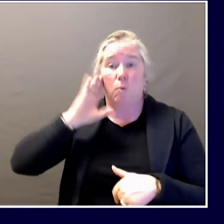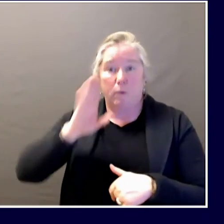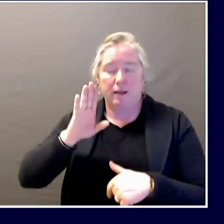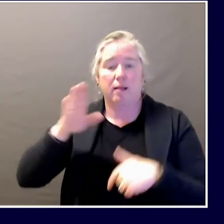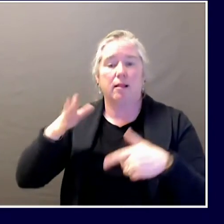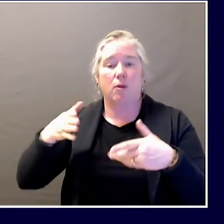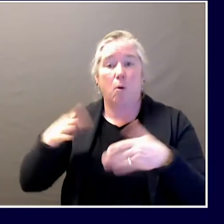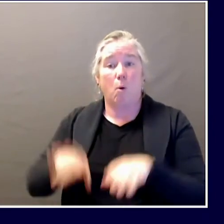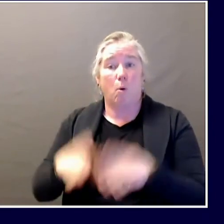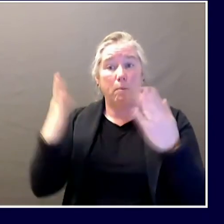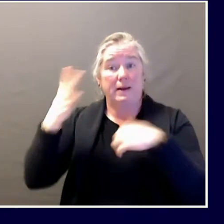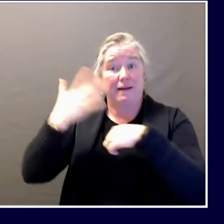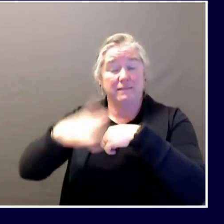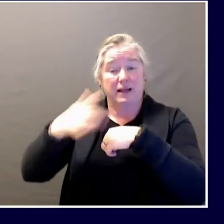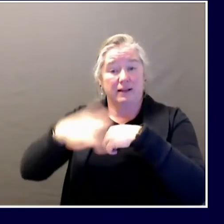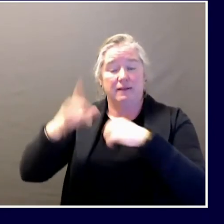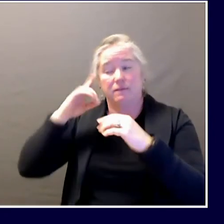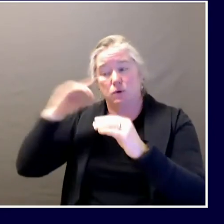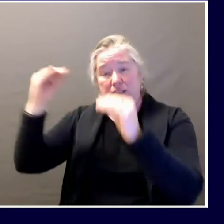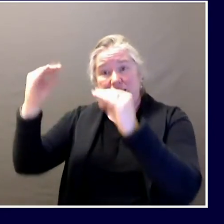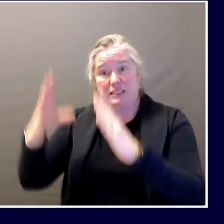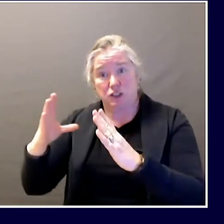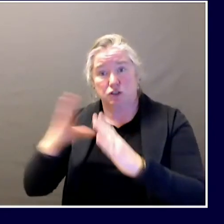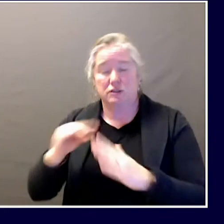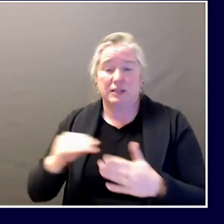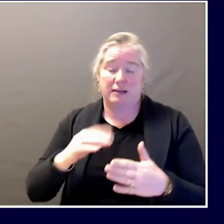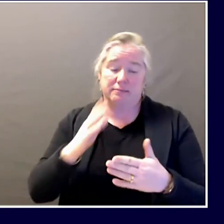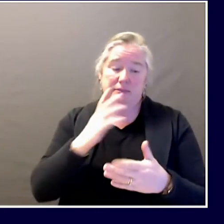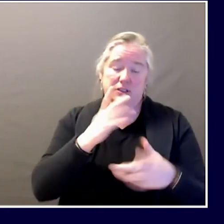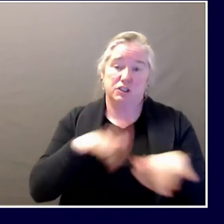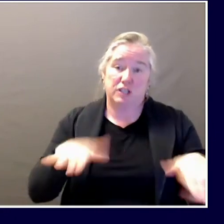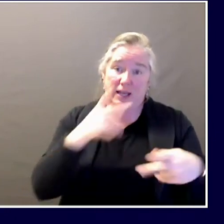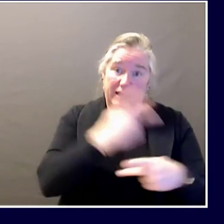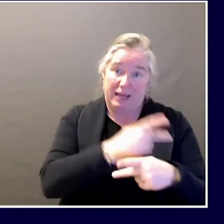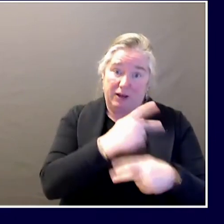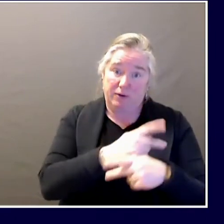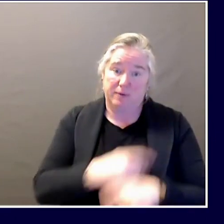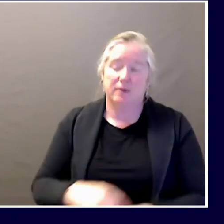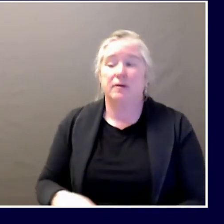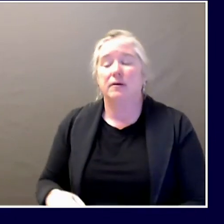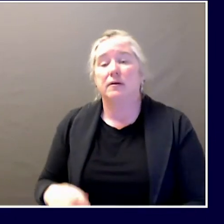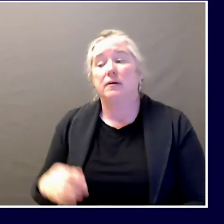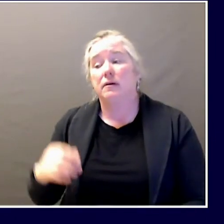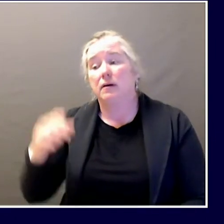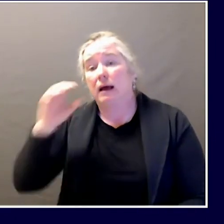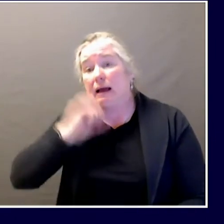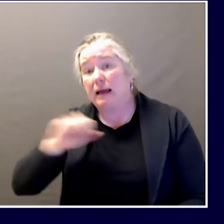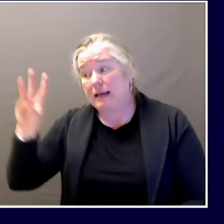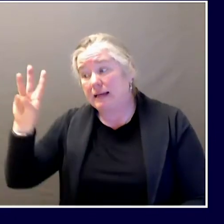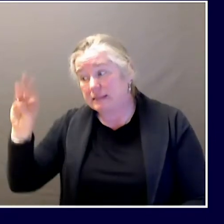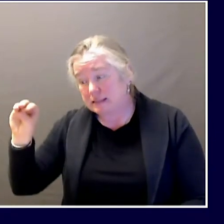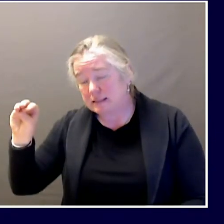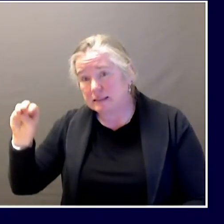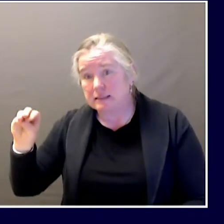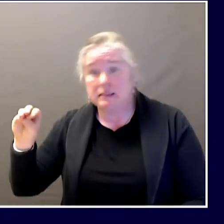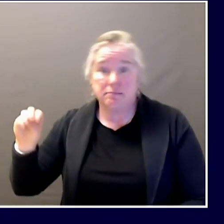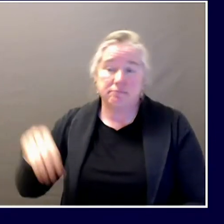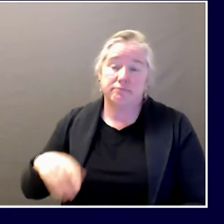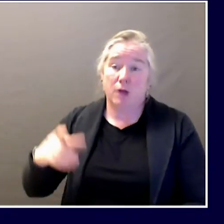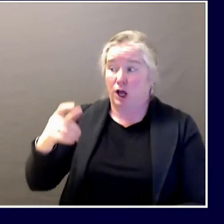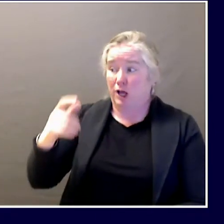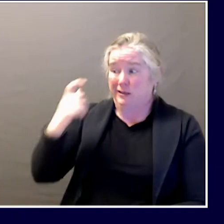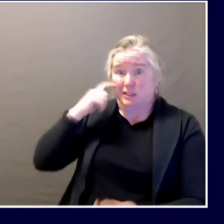sites, but not preferentially in the same way that they would a 60-year-old or a newly hired healthcare worker. So there's three ways